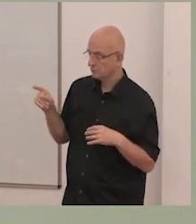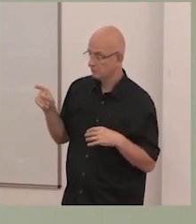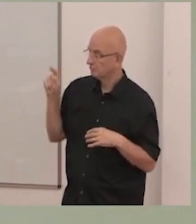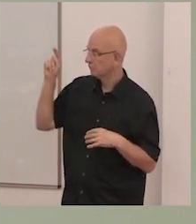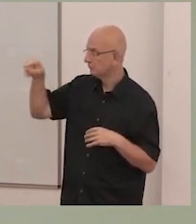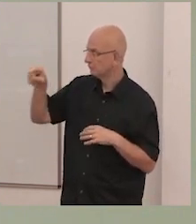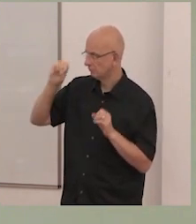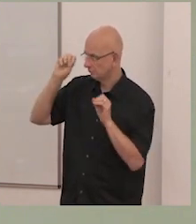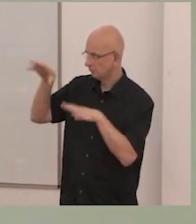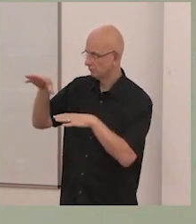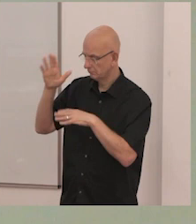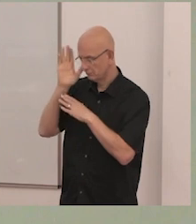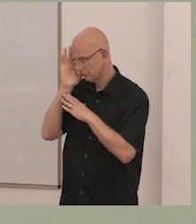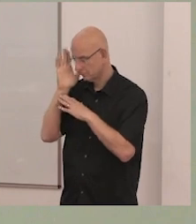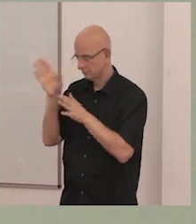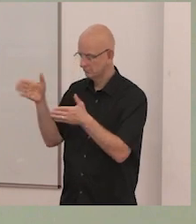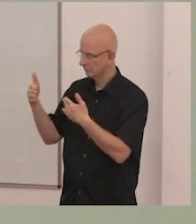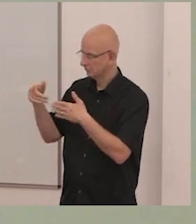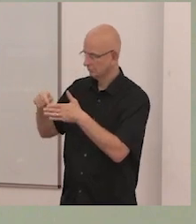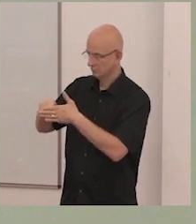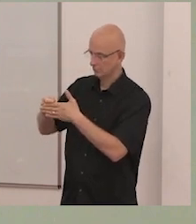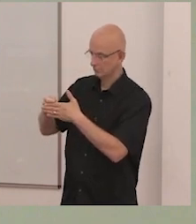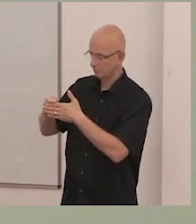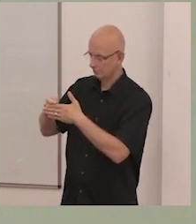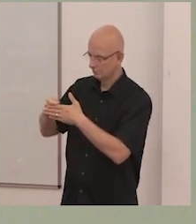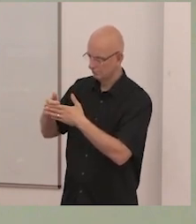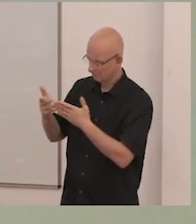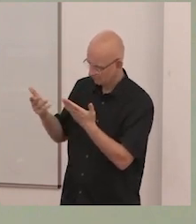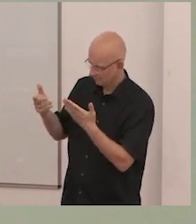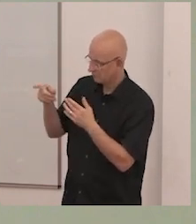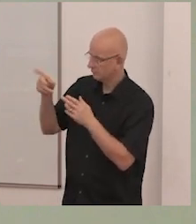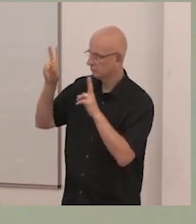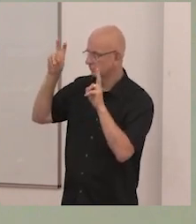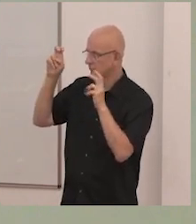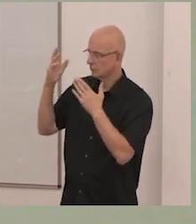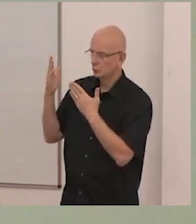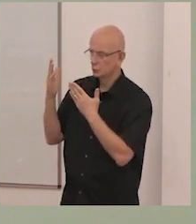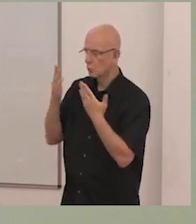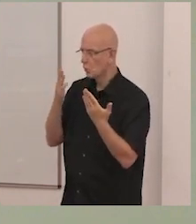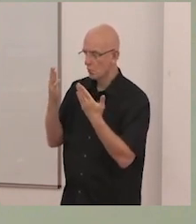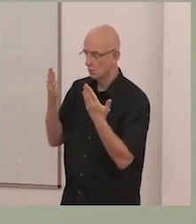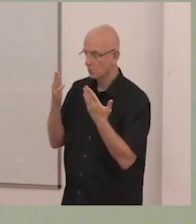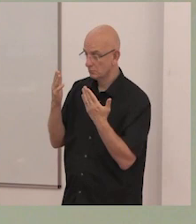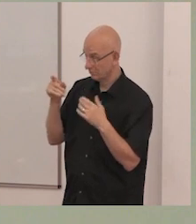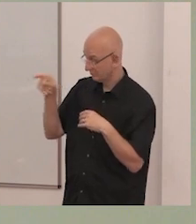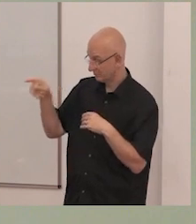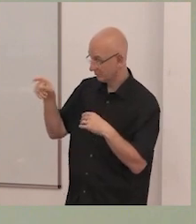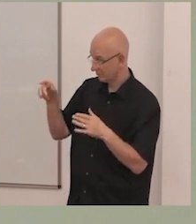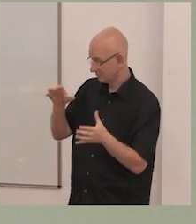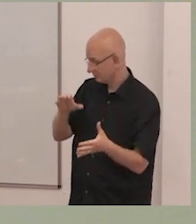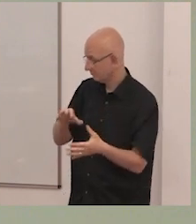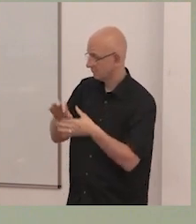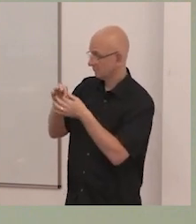they belong to system of education if children live there? so-called boarding schools